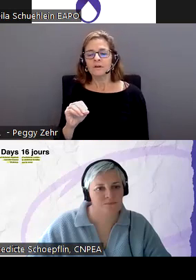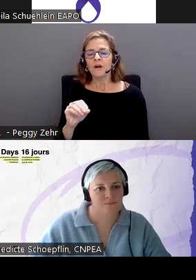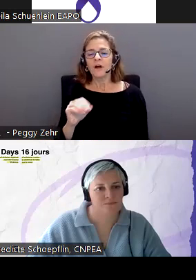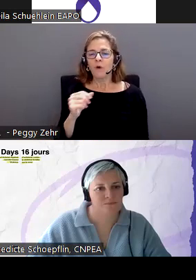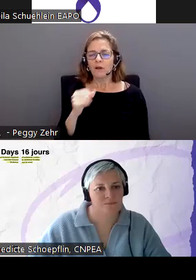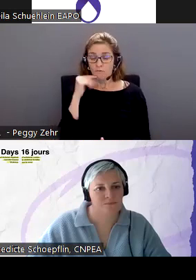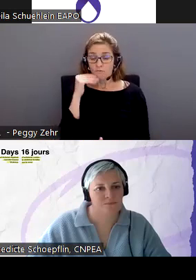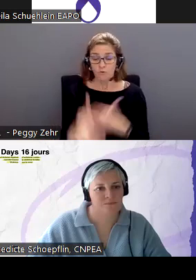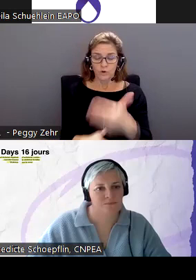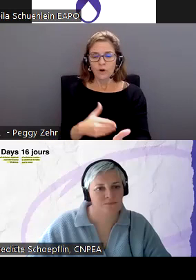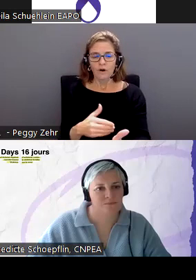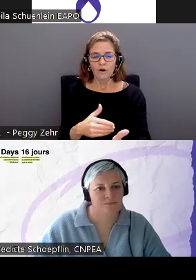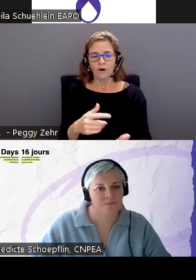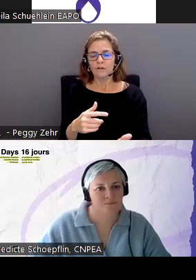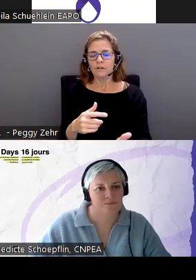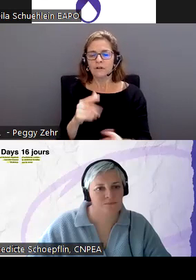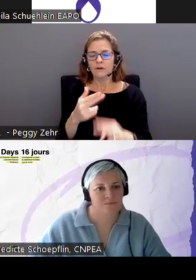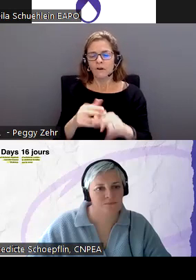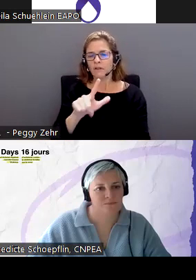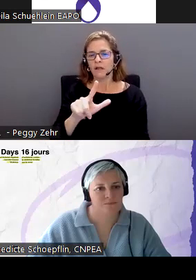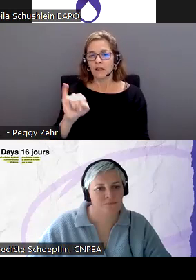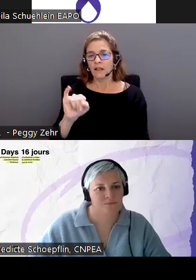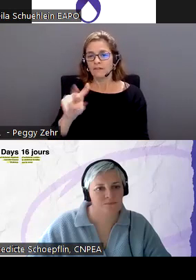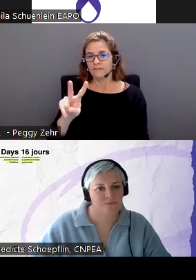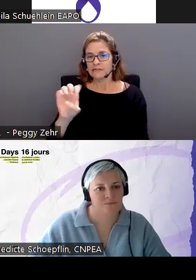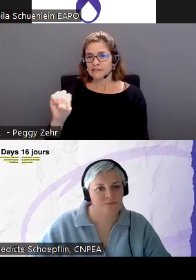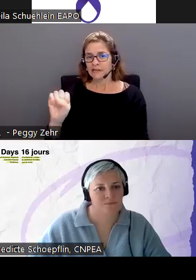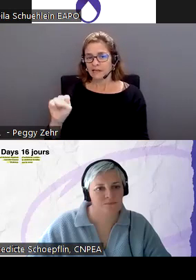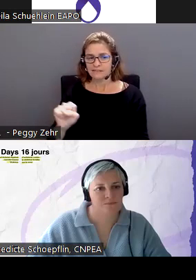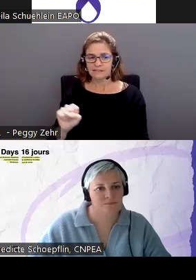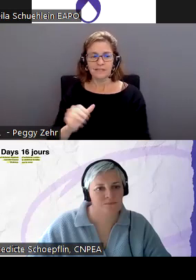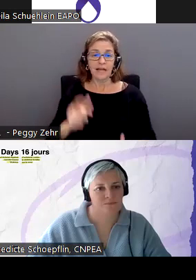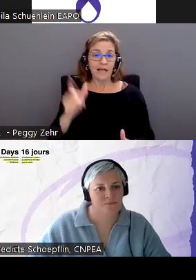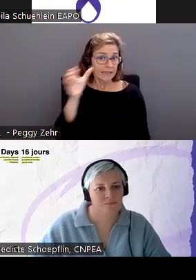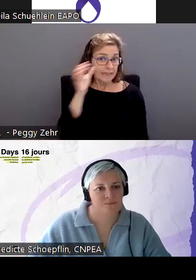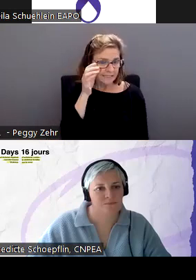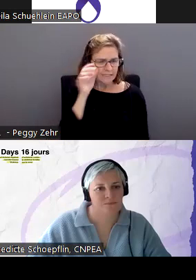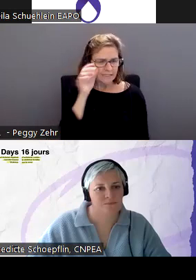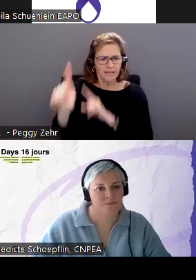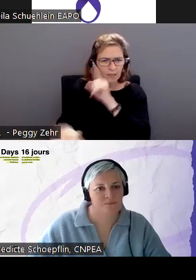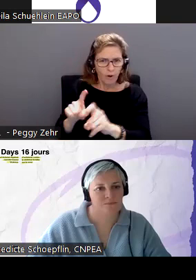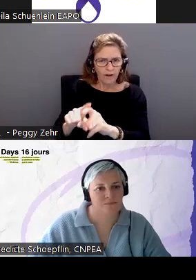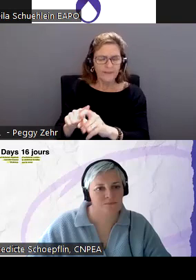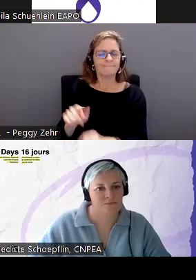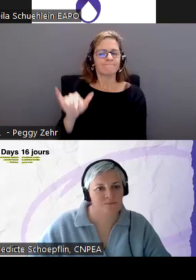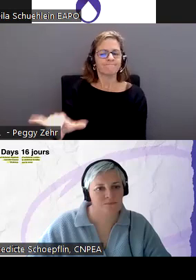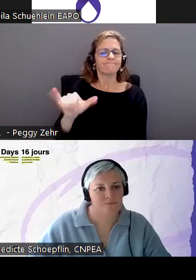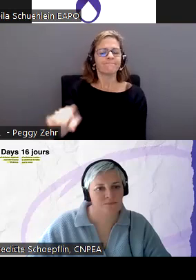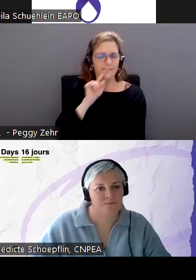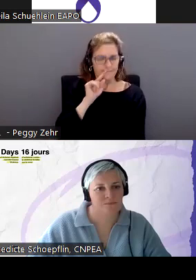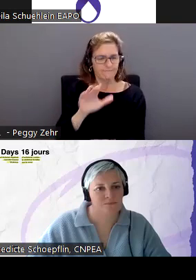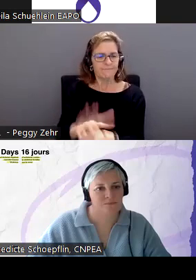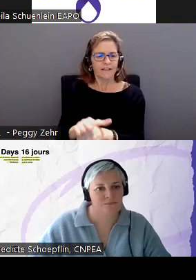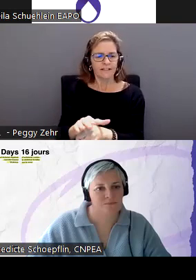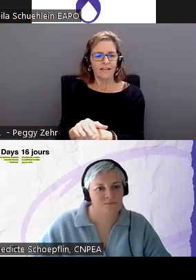validate, ensure safety and support. So these are evidence-based practices and policies